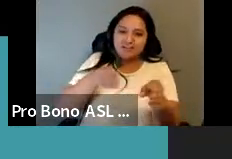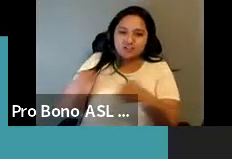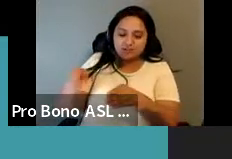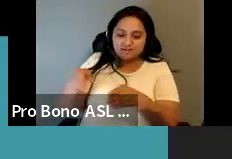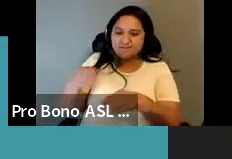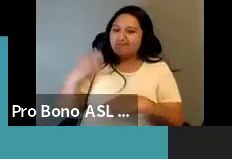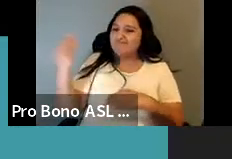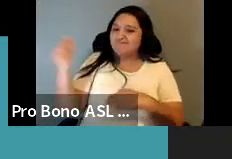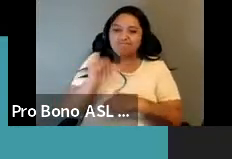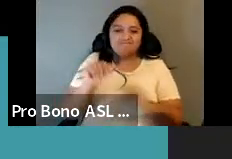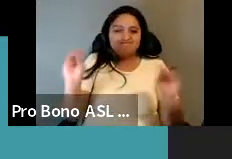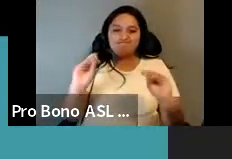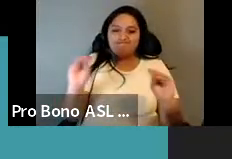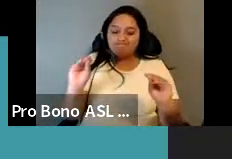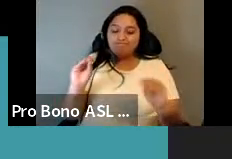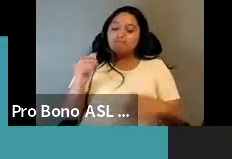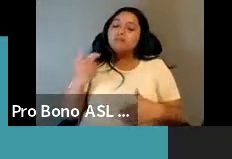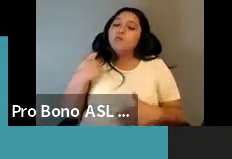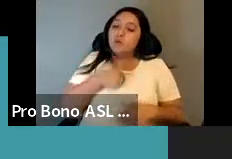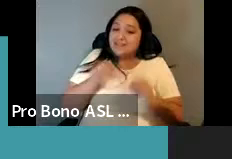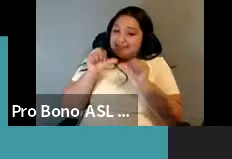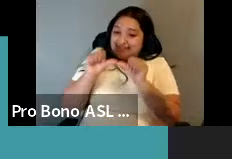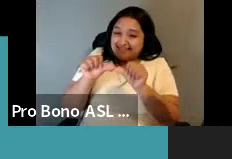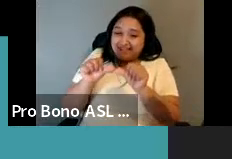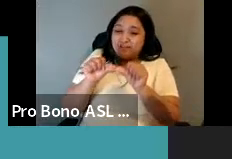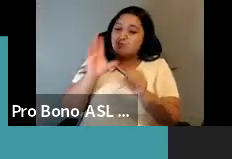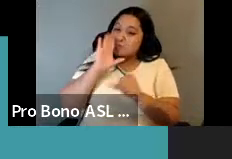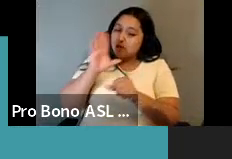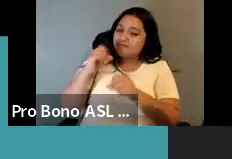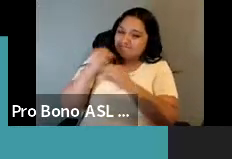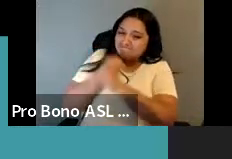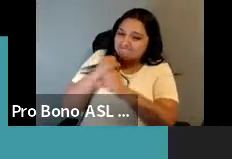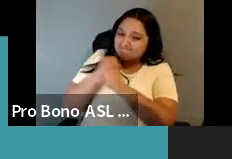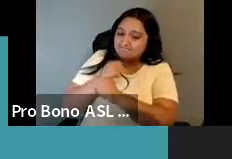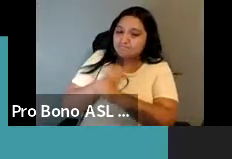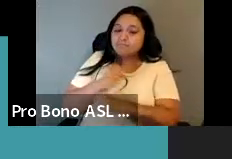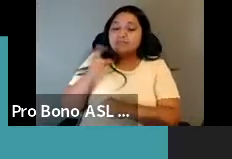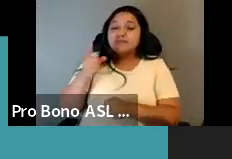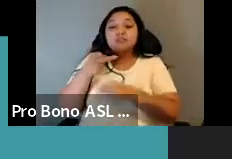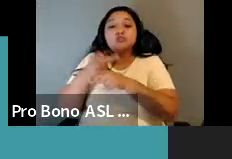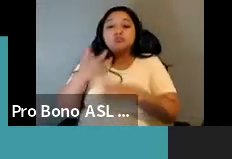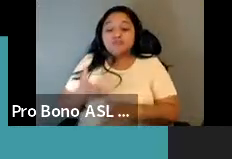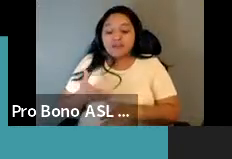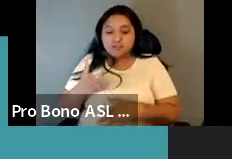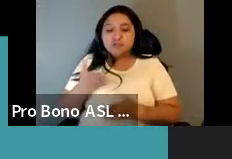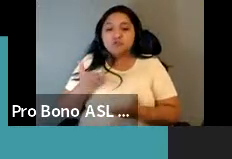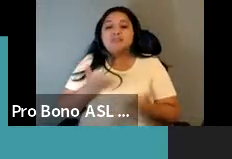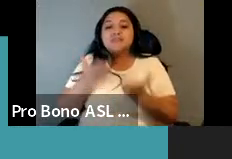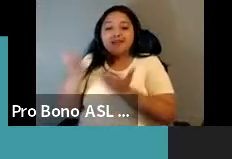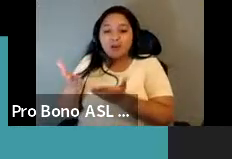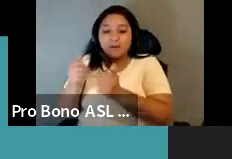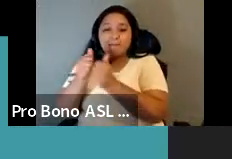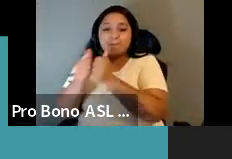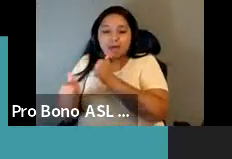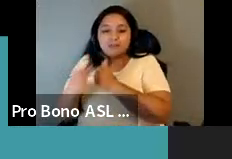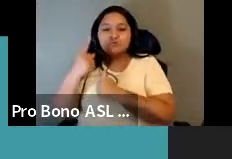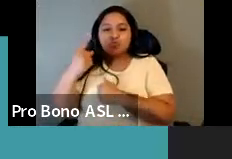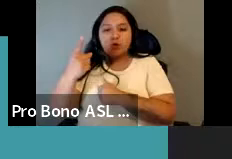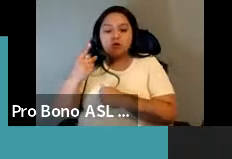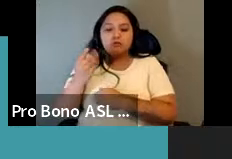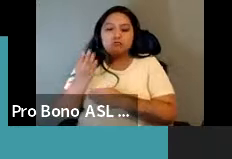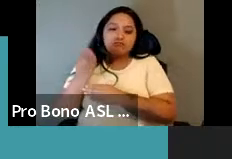supervisor unanimously carried and passed a motion in August directing the county